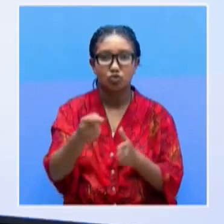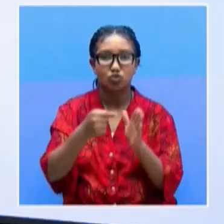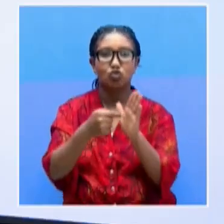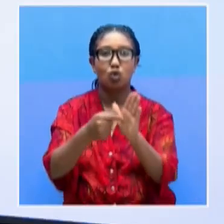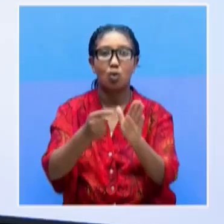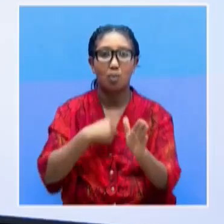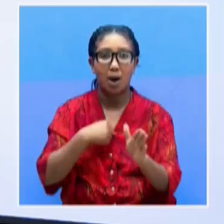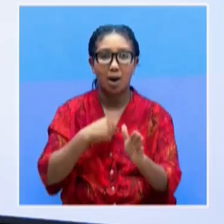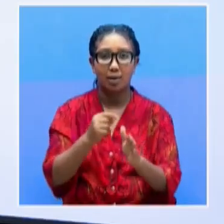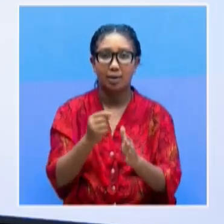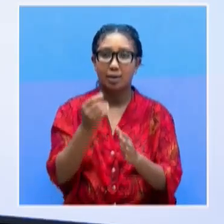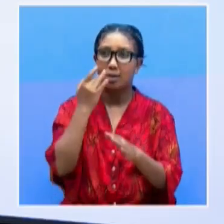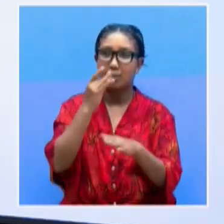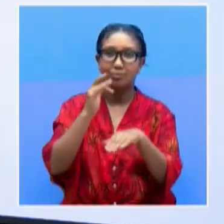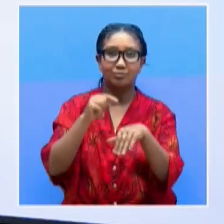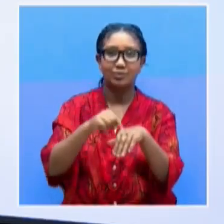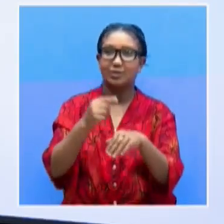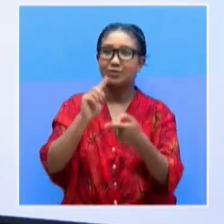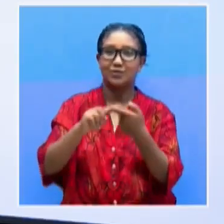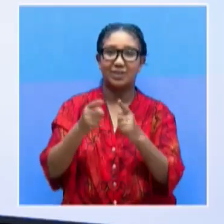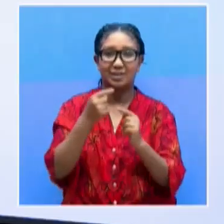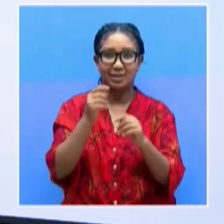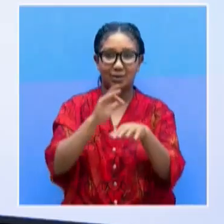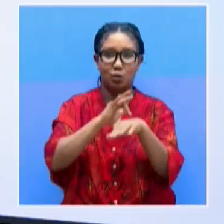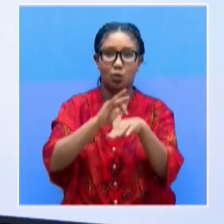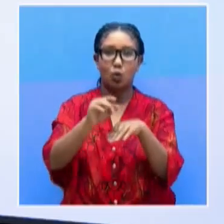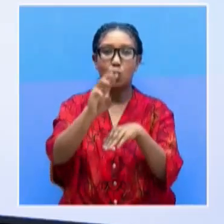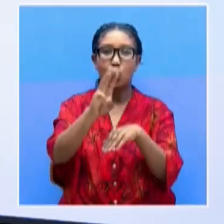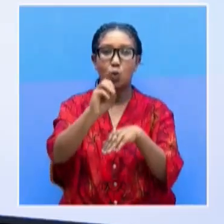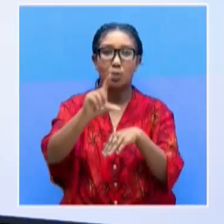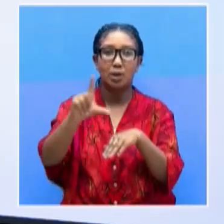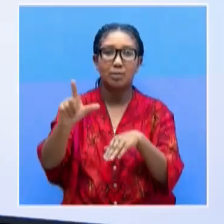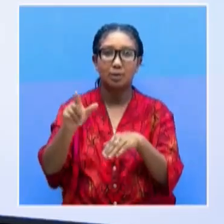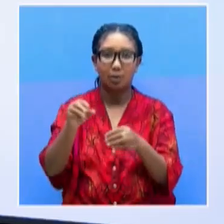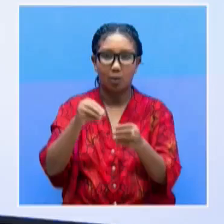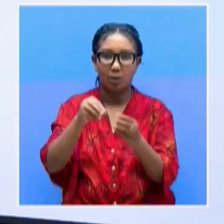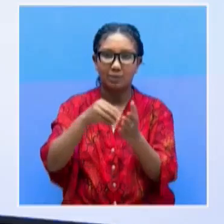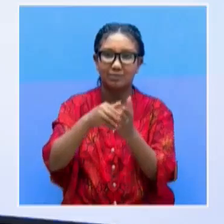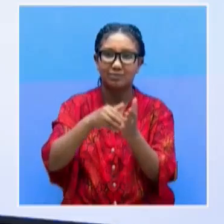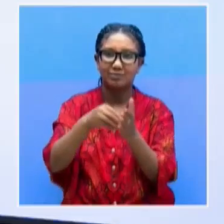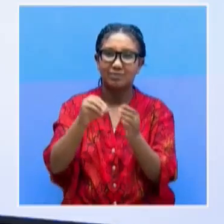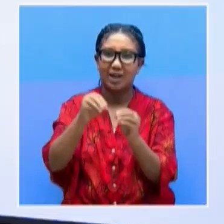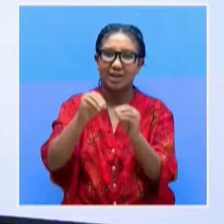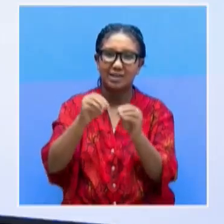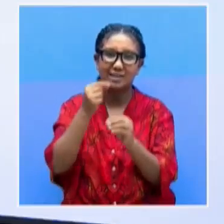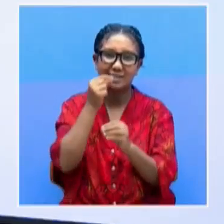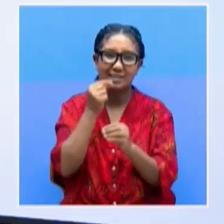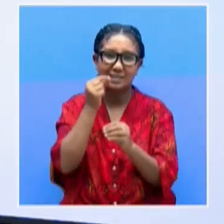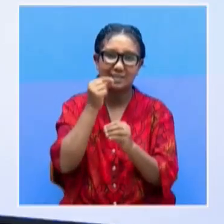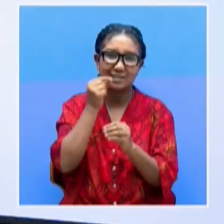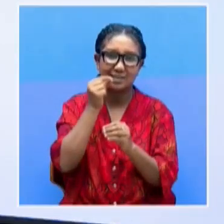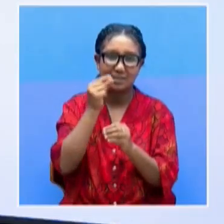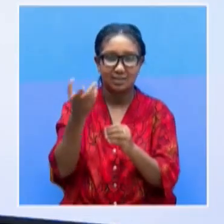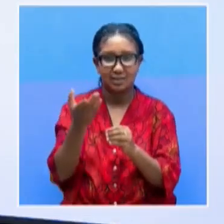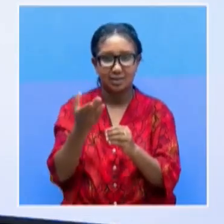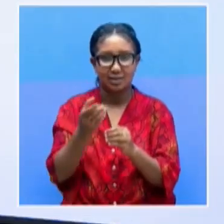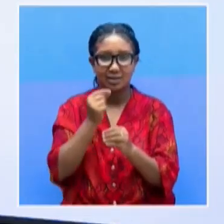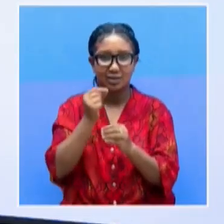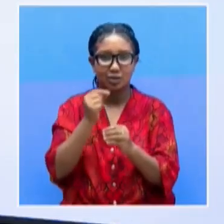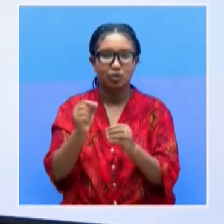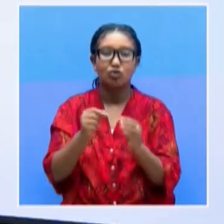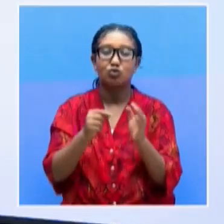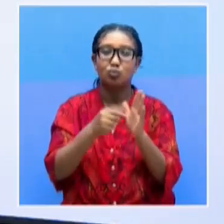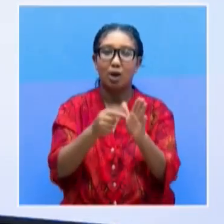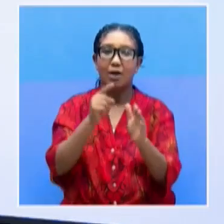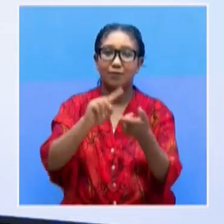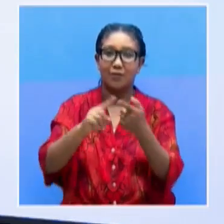show my wobbly tooth to my friends. My wobbly means unstable tooth. Yeah? All right. To show my wobbly